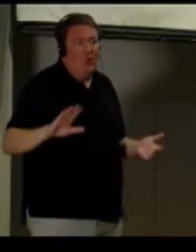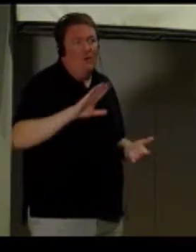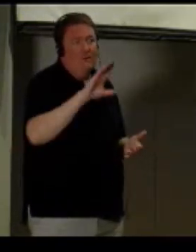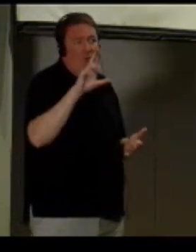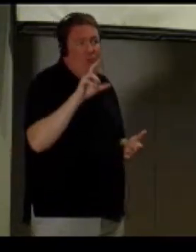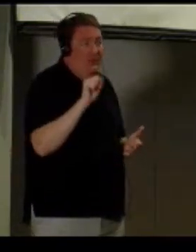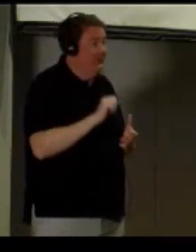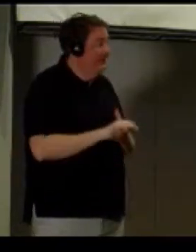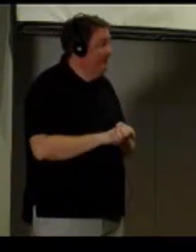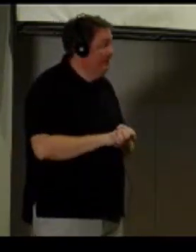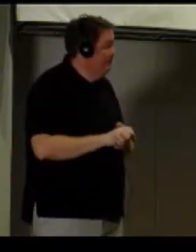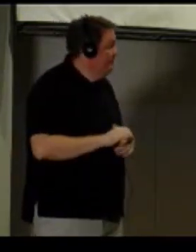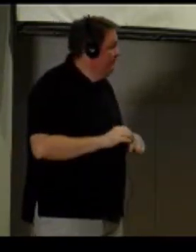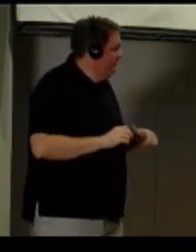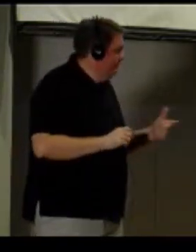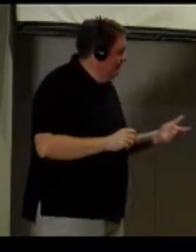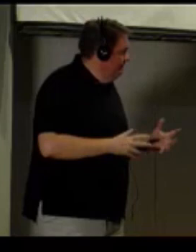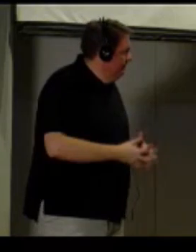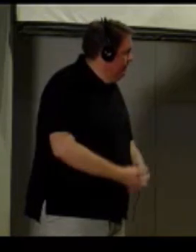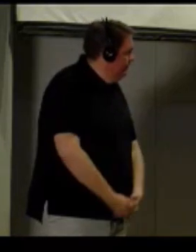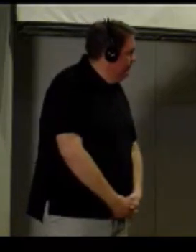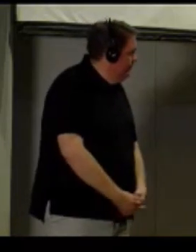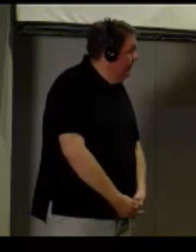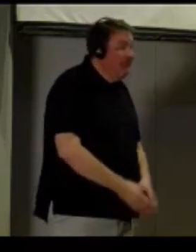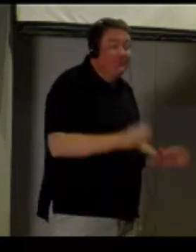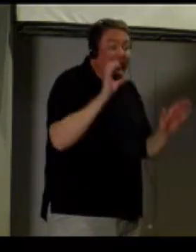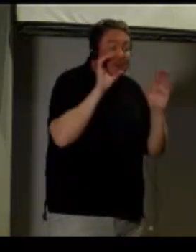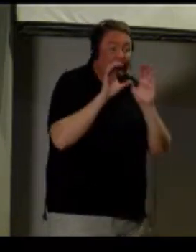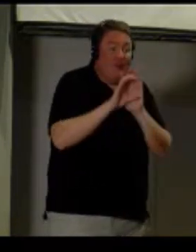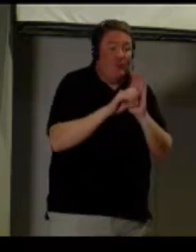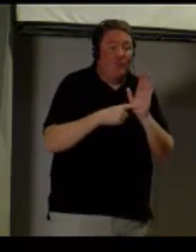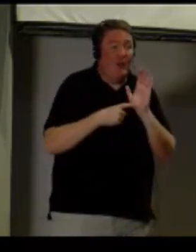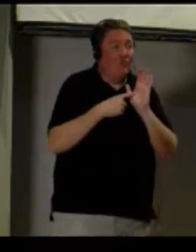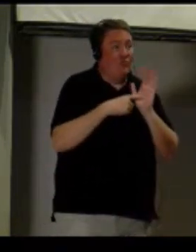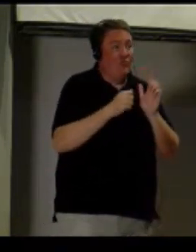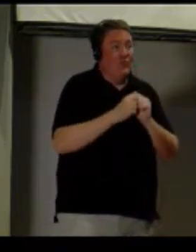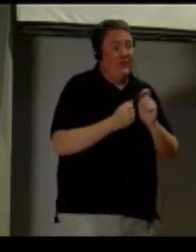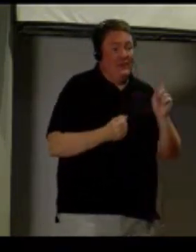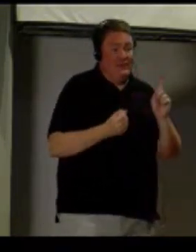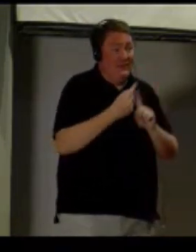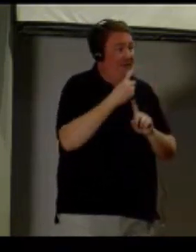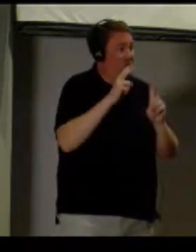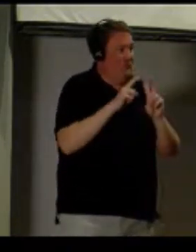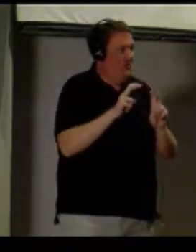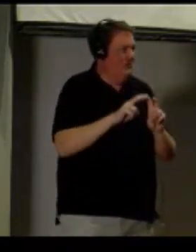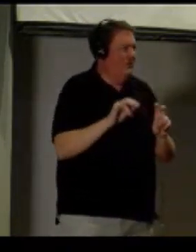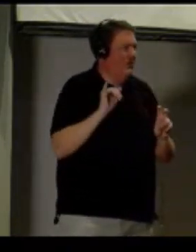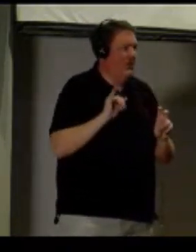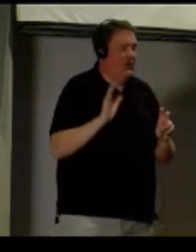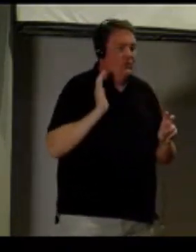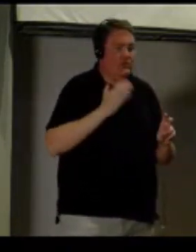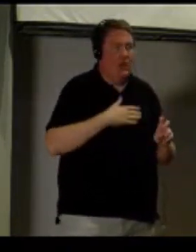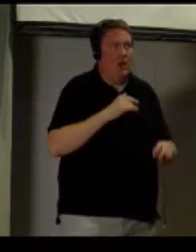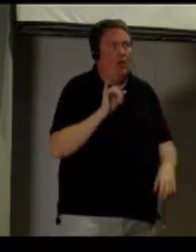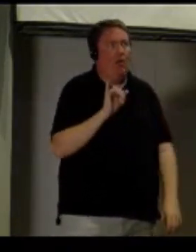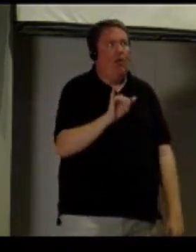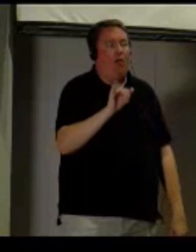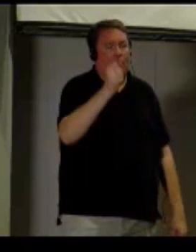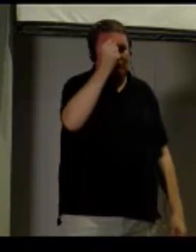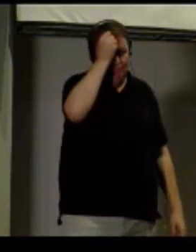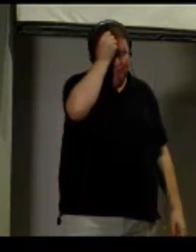Karen? The image that I showed you, the deviation analysis, was definitely our aha moment.